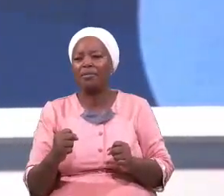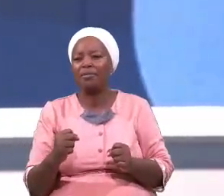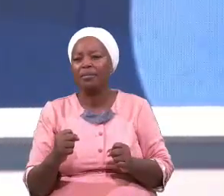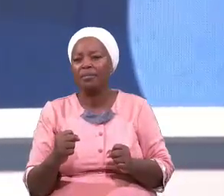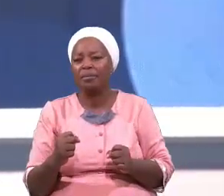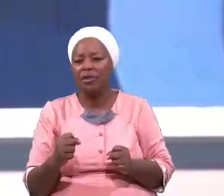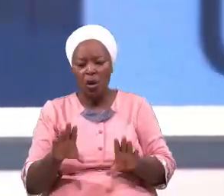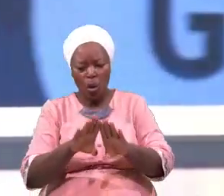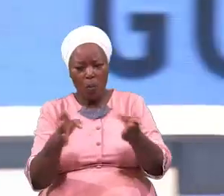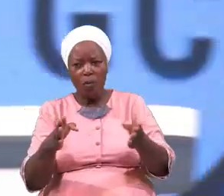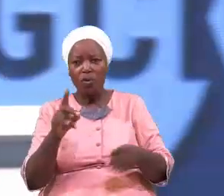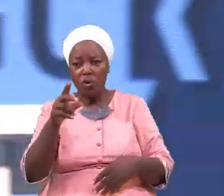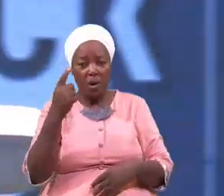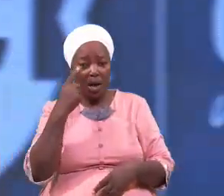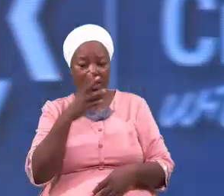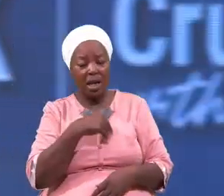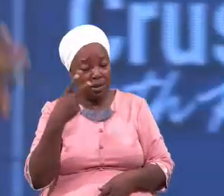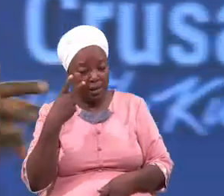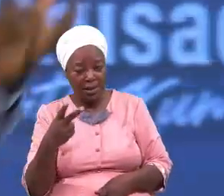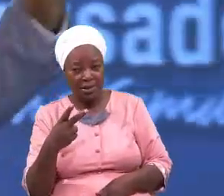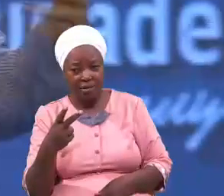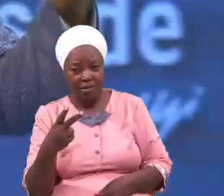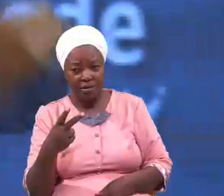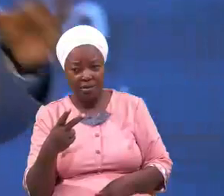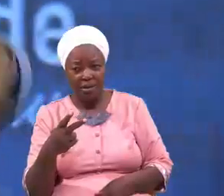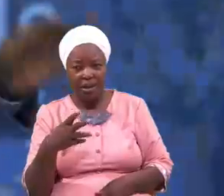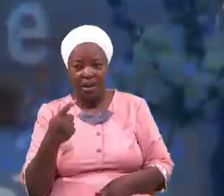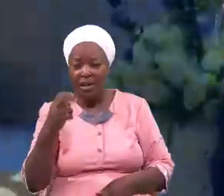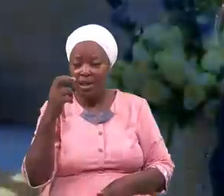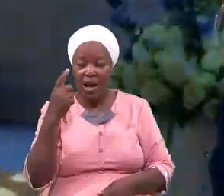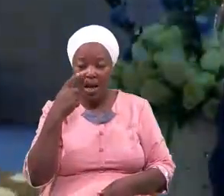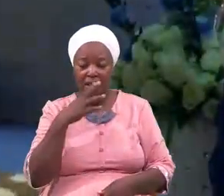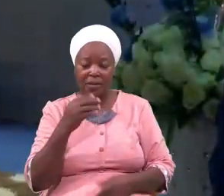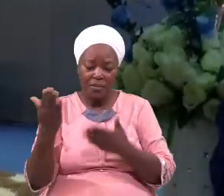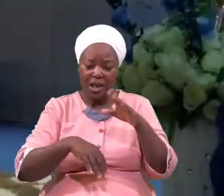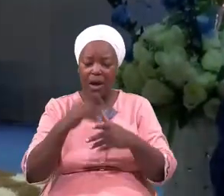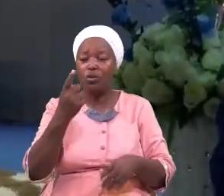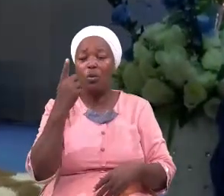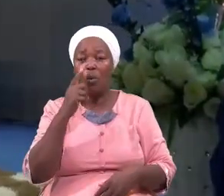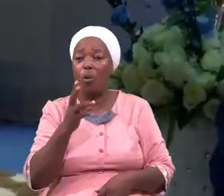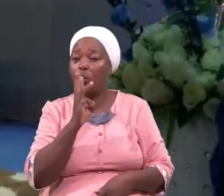Open your eyes and see. The eyes have been bringing water.